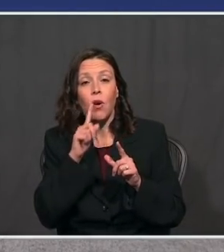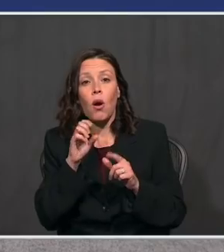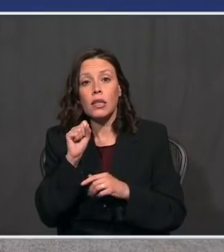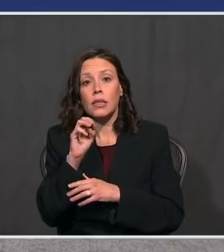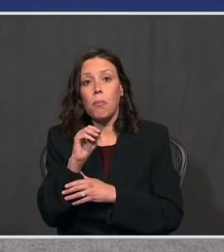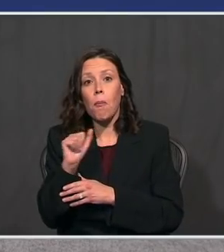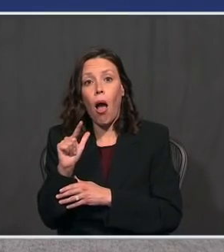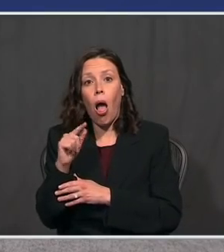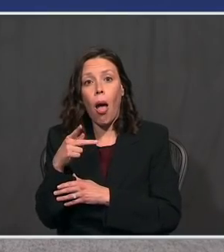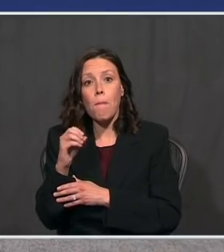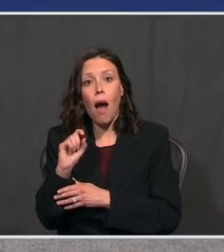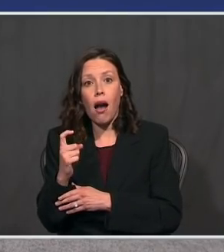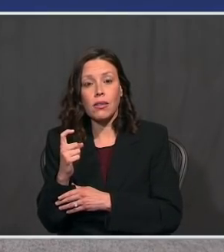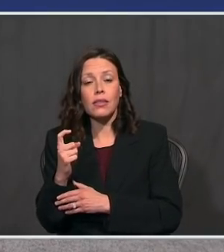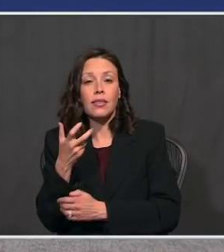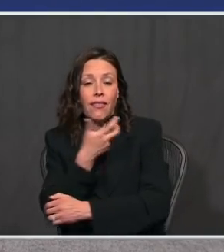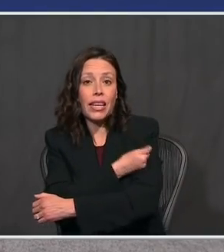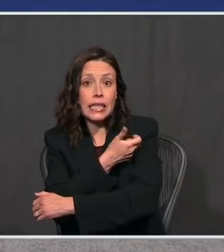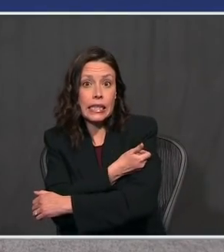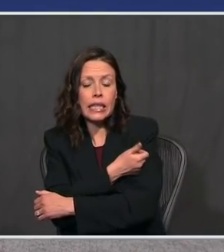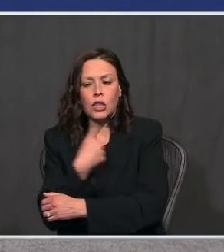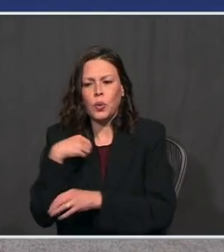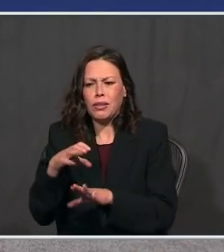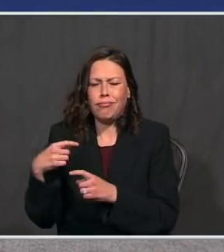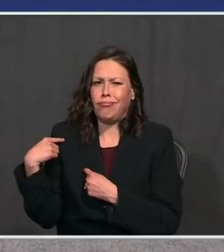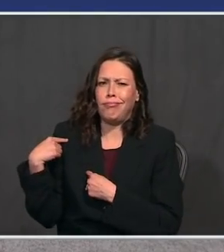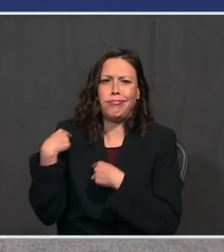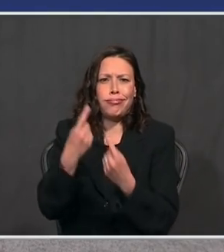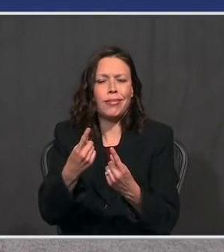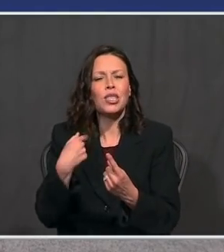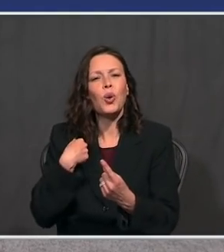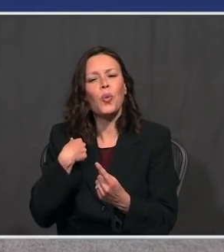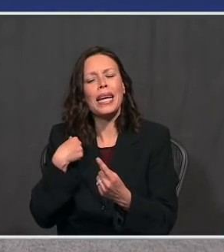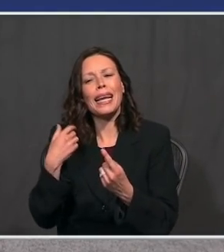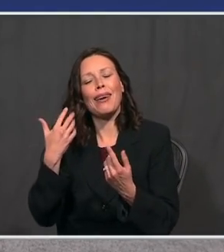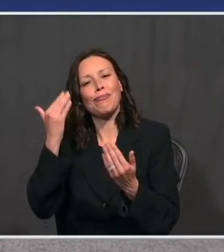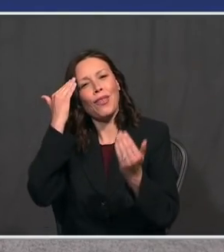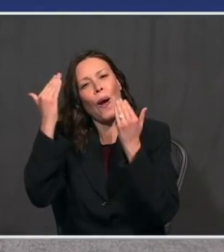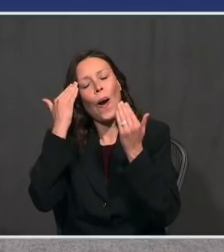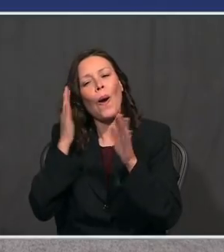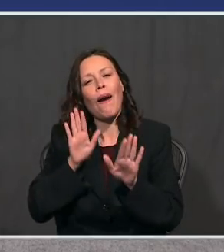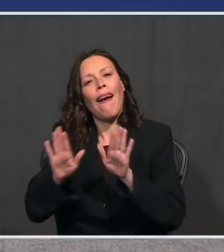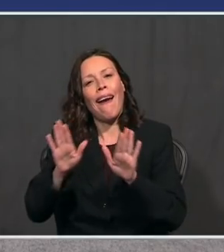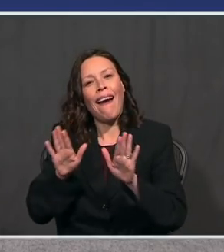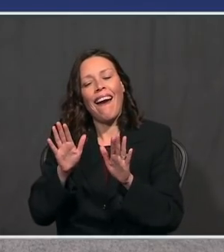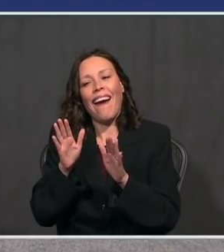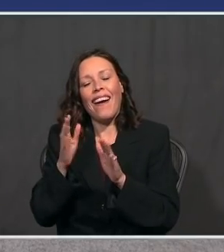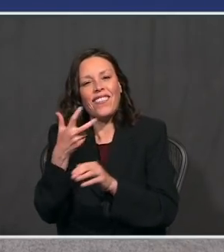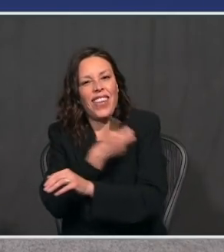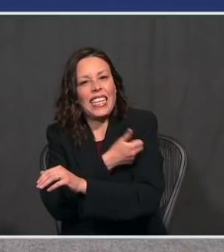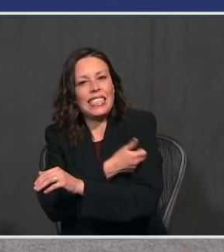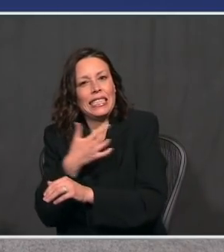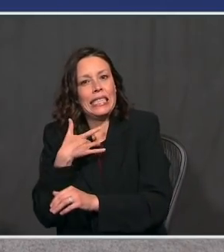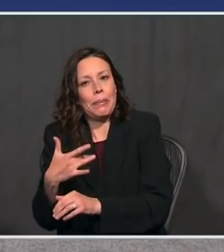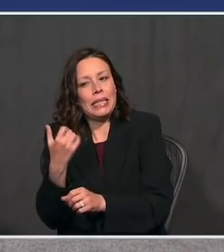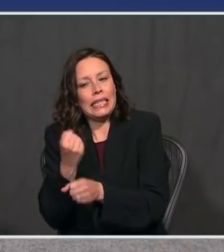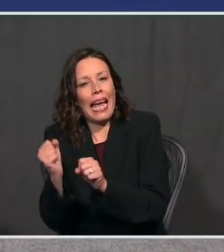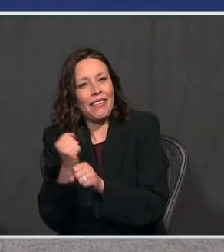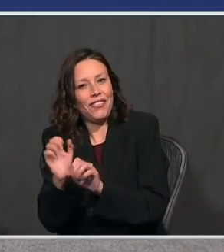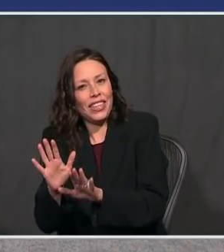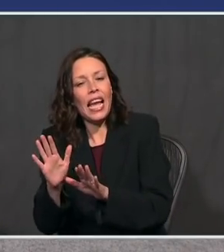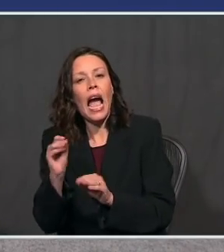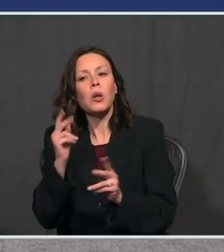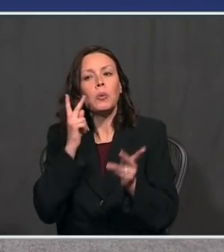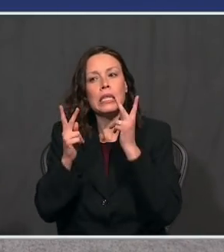smallpox vaccine. So we've been doing this, and so we got a pretty good sense of what safety looks like for a vaccine. And we've seen